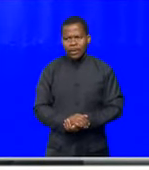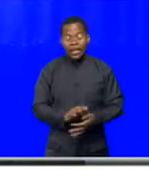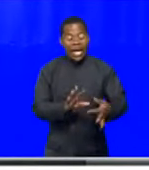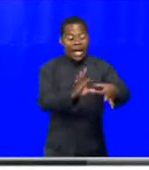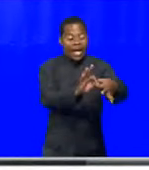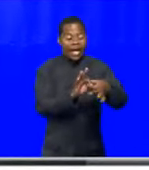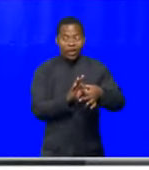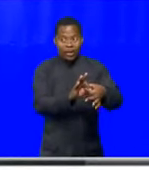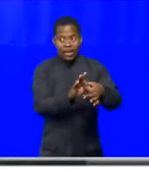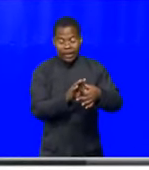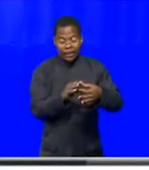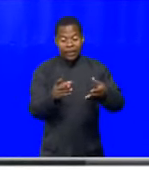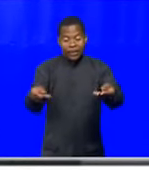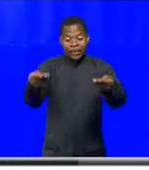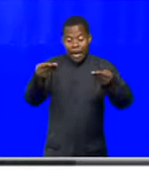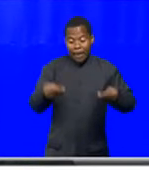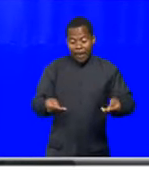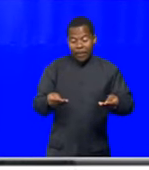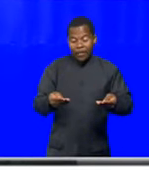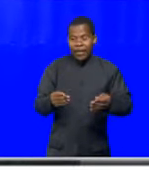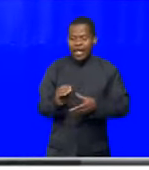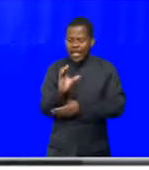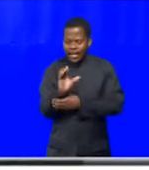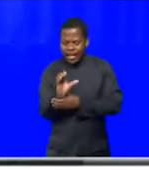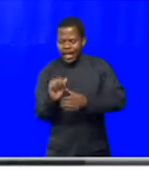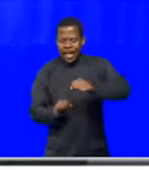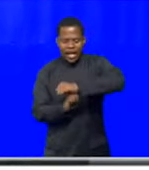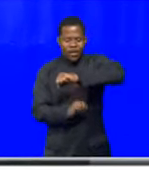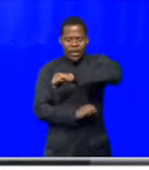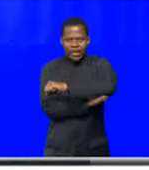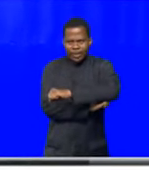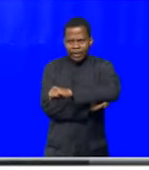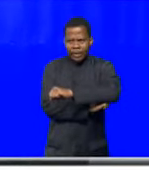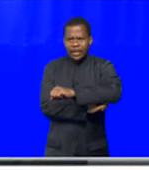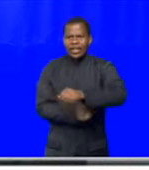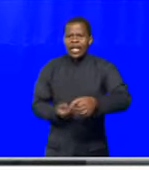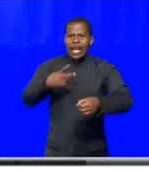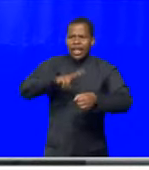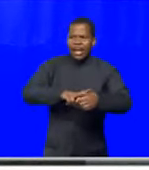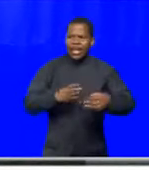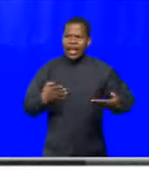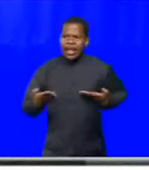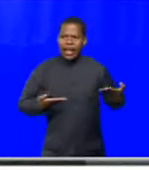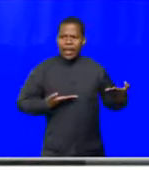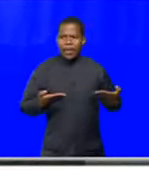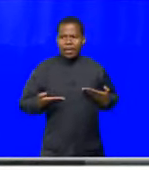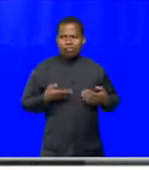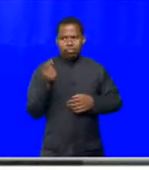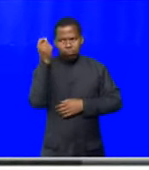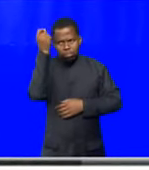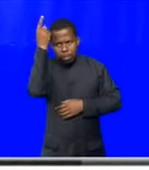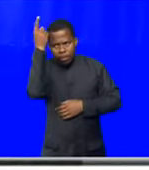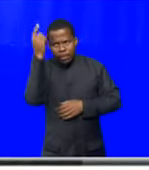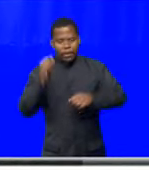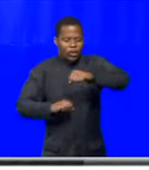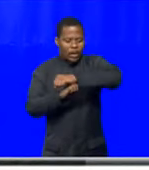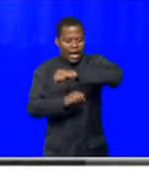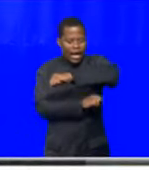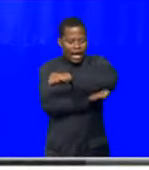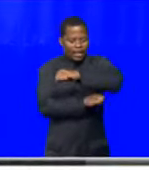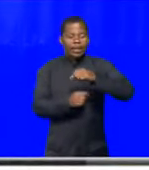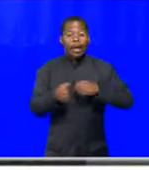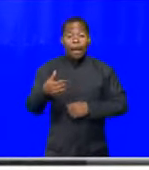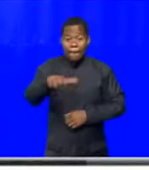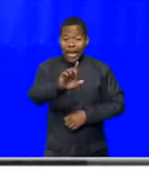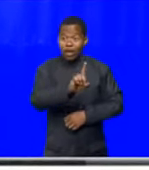the request for donation or help towards the Renal Kidney Foundation.